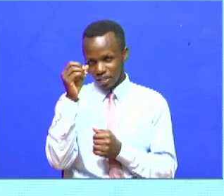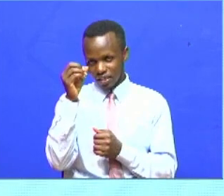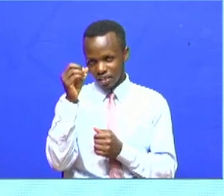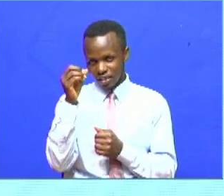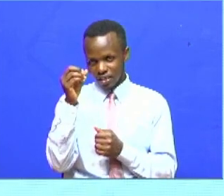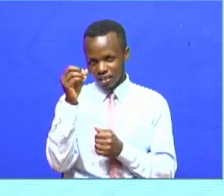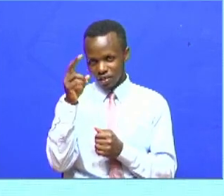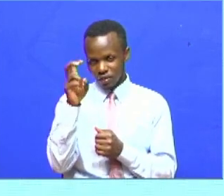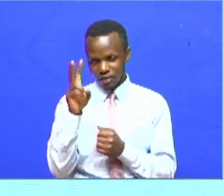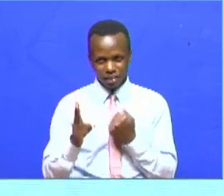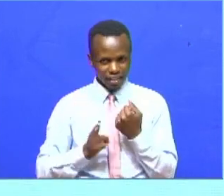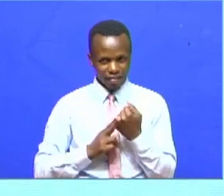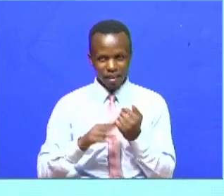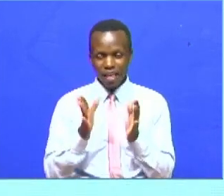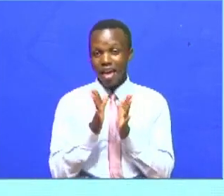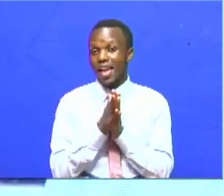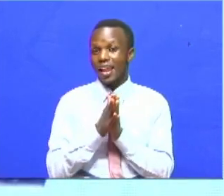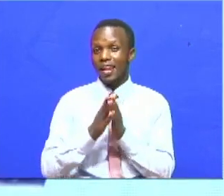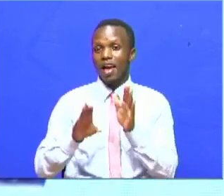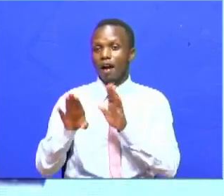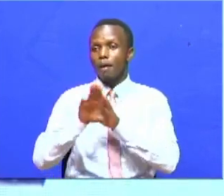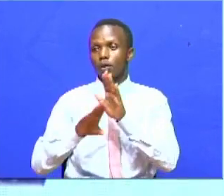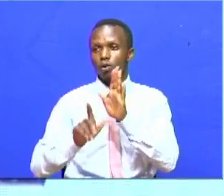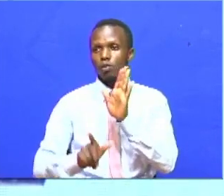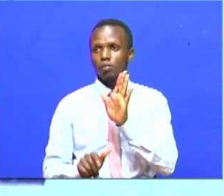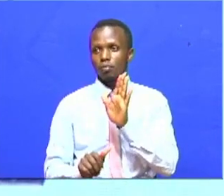economic transformation agenda. But